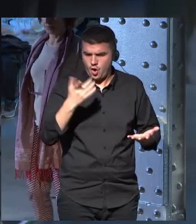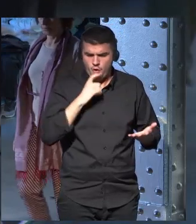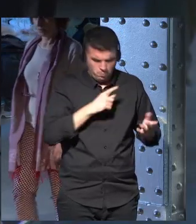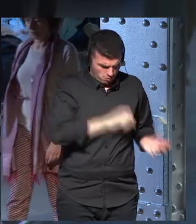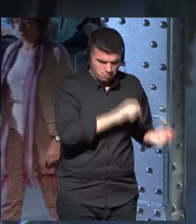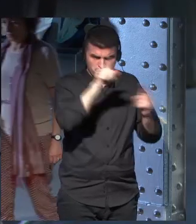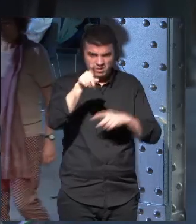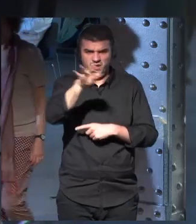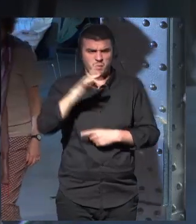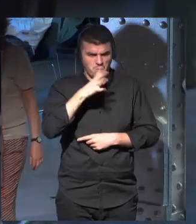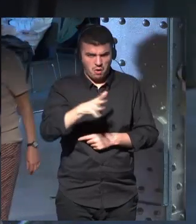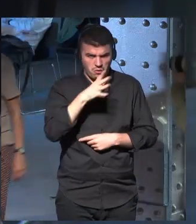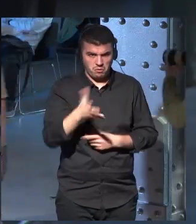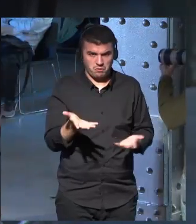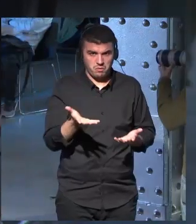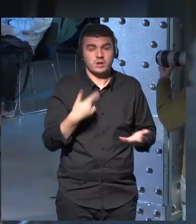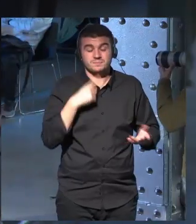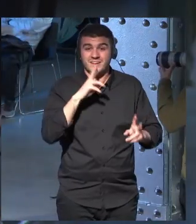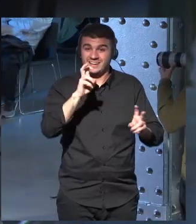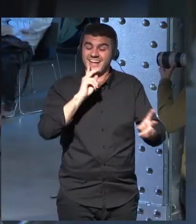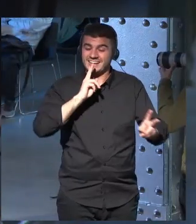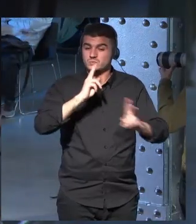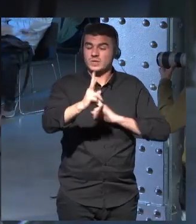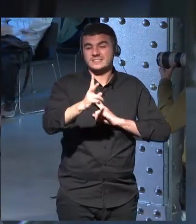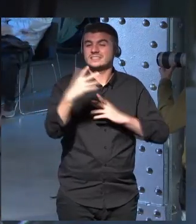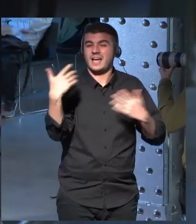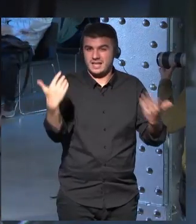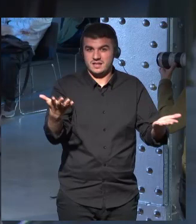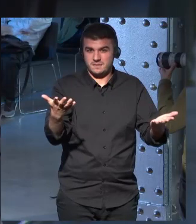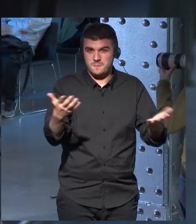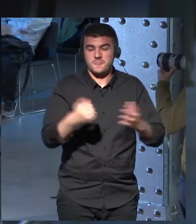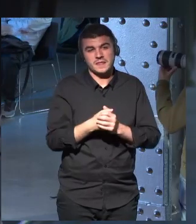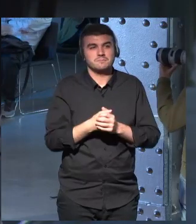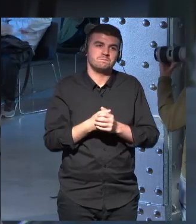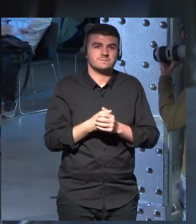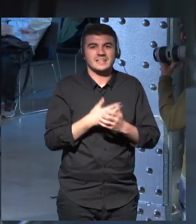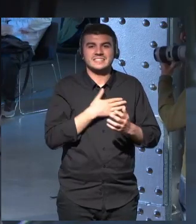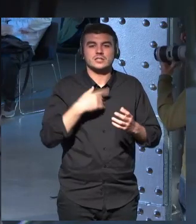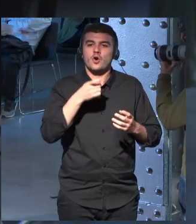The answer is that I took a wrong turning